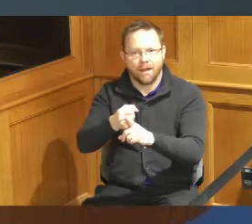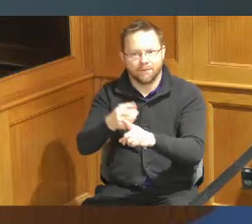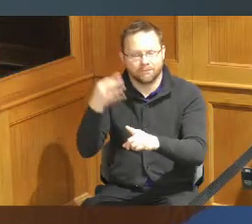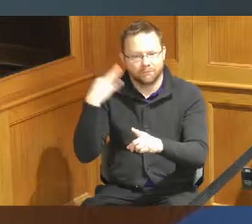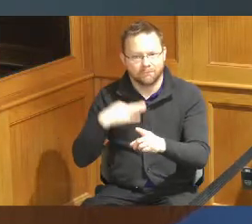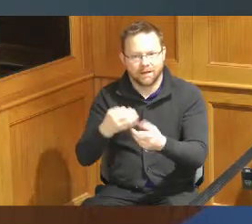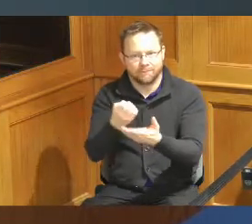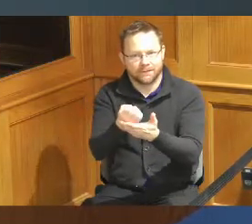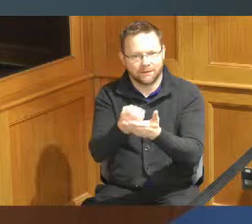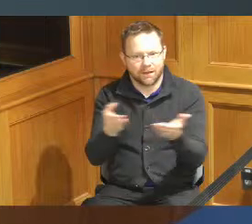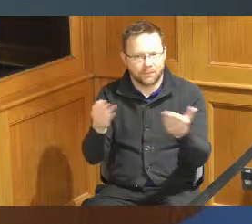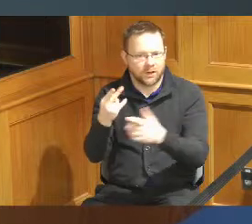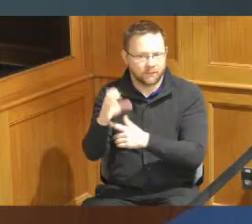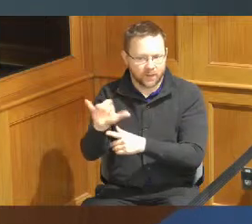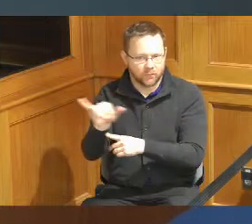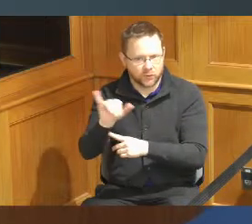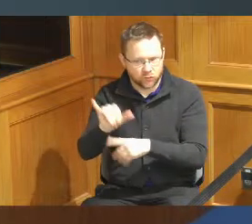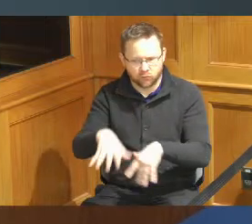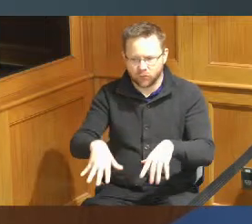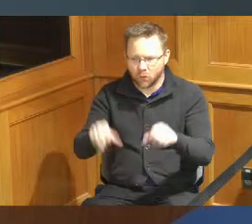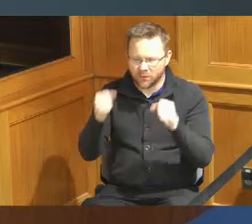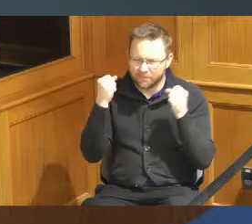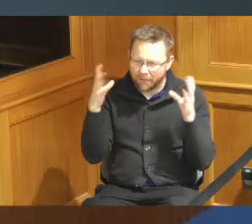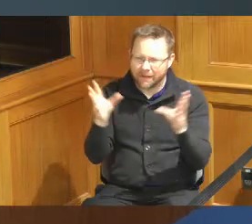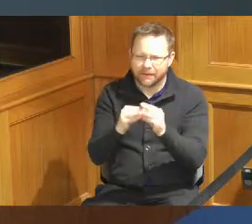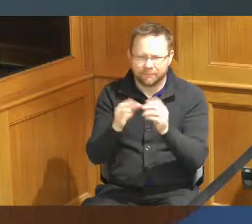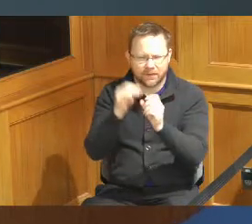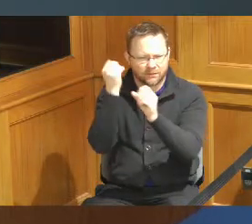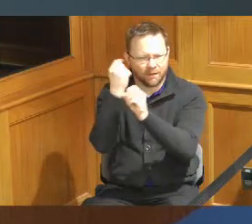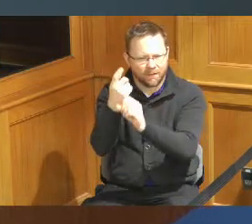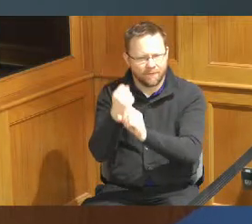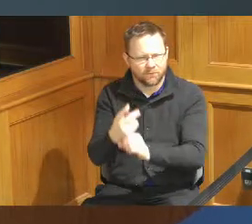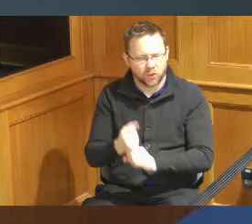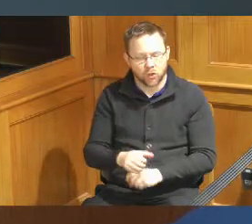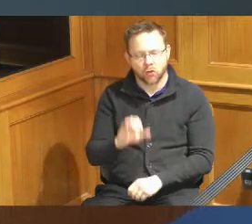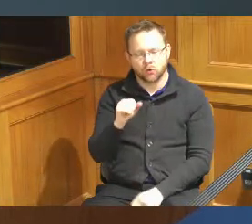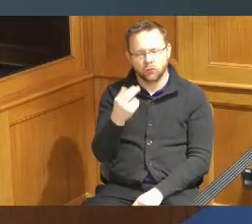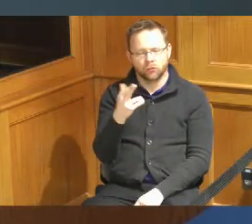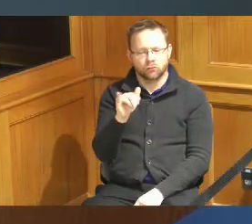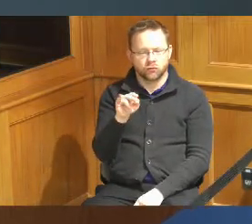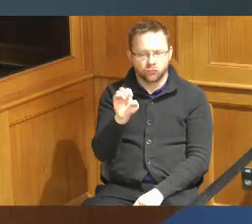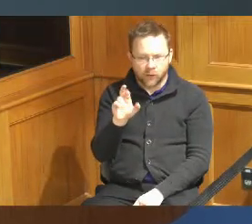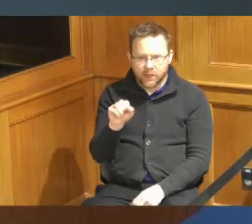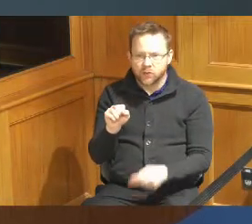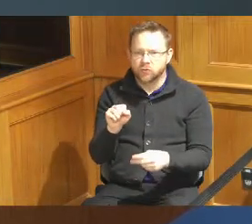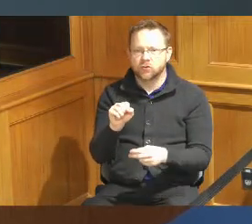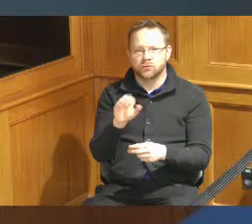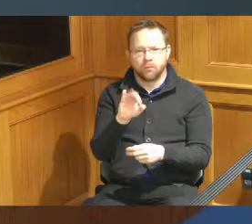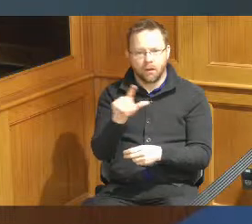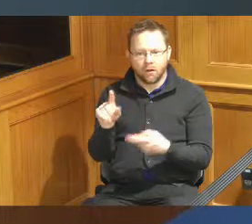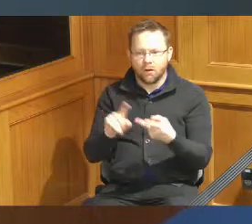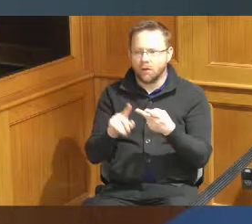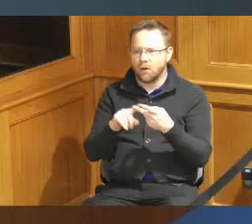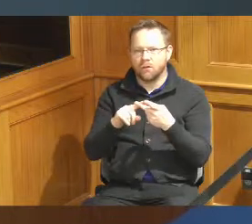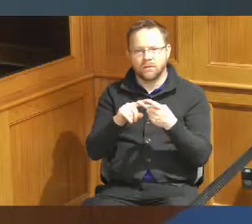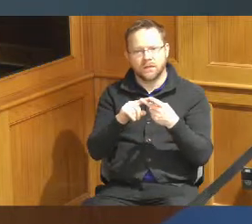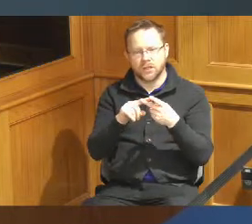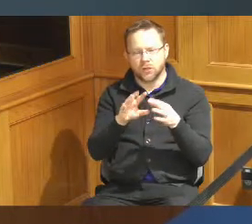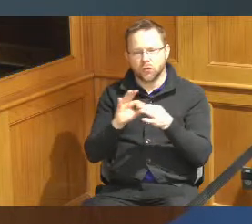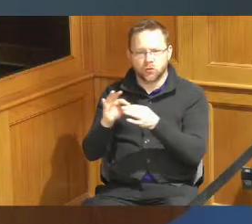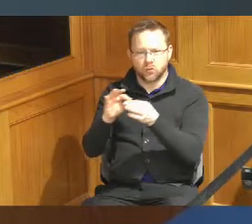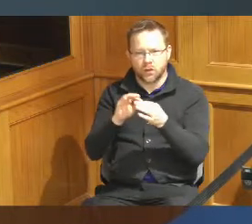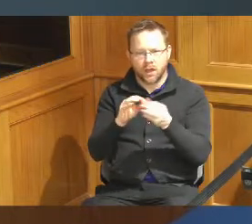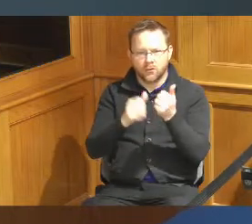County, hosting numerous conventions on a yearly basis, including the Shriners Ball, the United Supreme Council, the